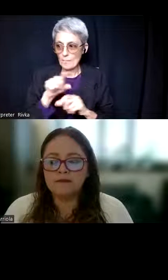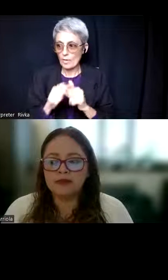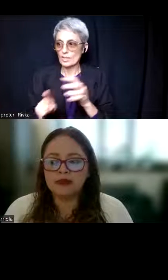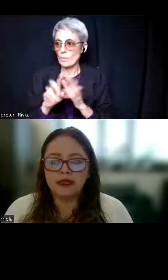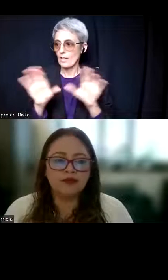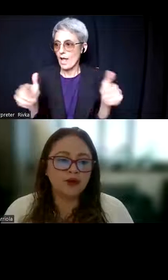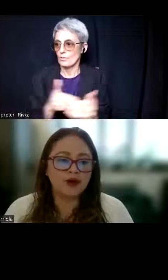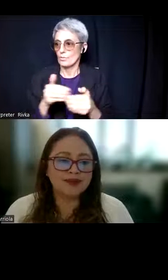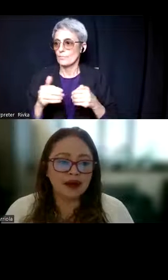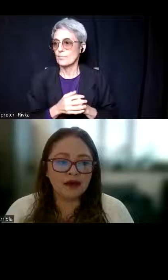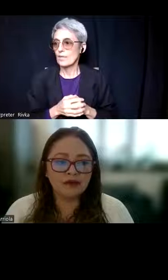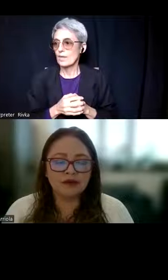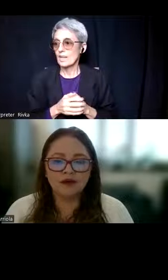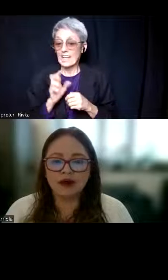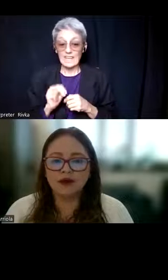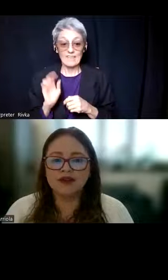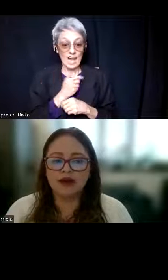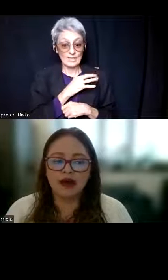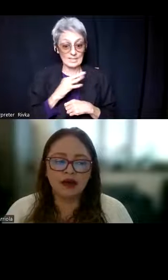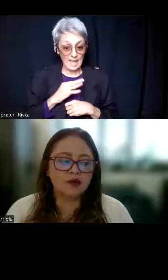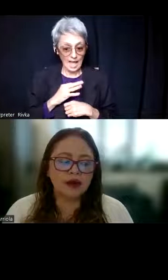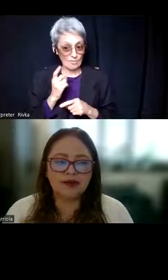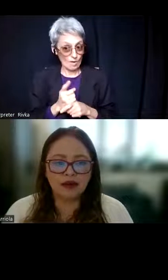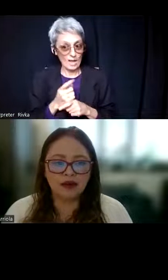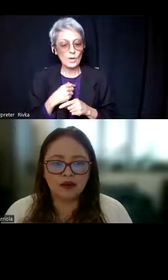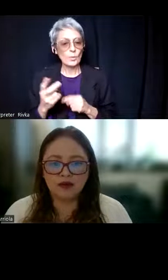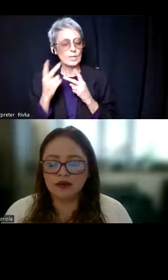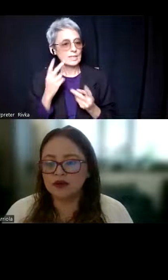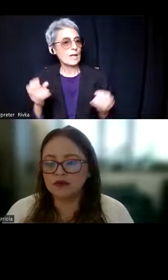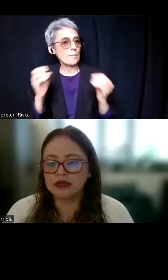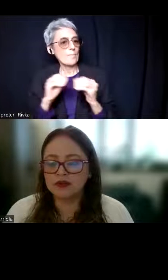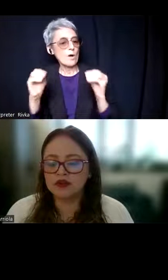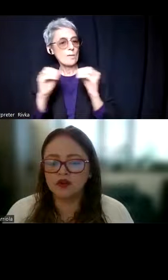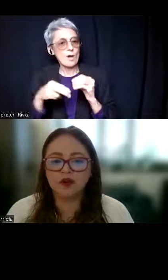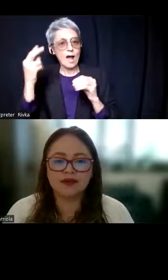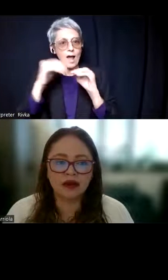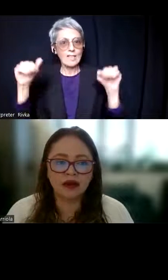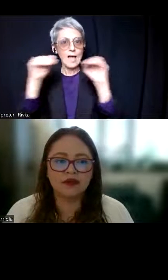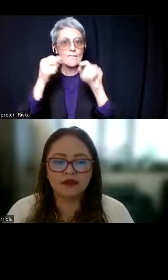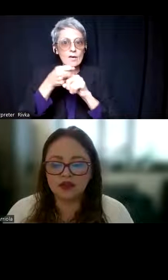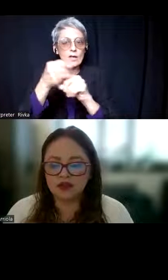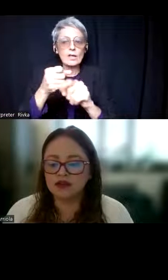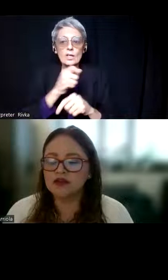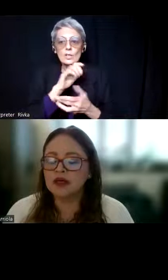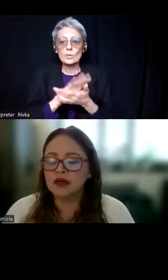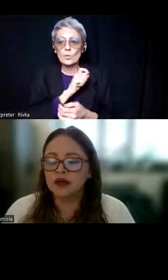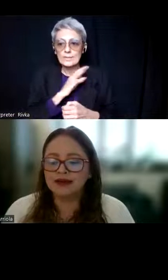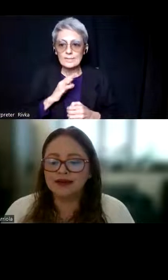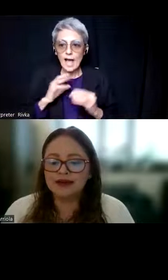and even for our staff, right? We're seeing higher rates and higher levels of school staff and